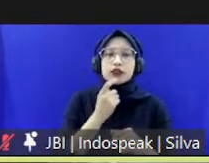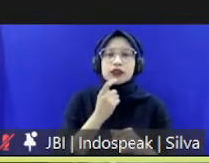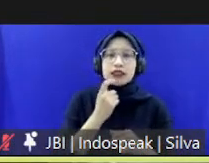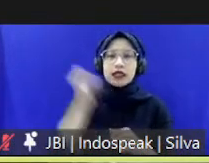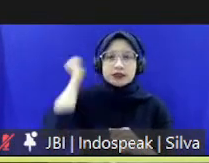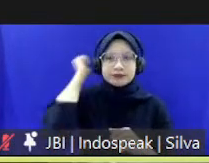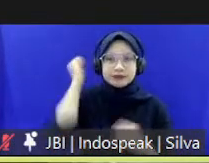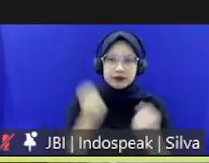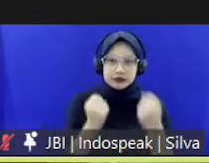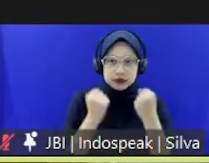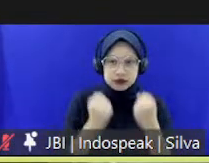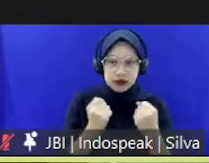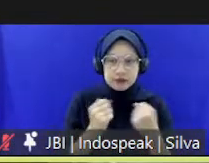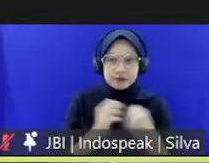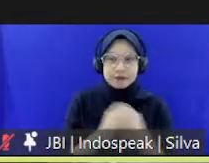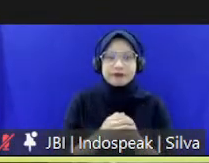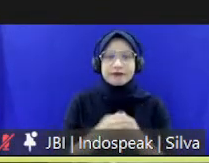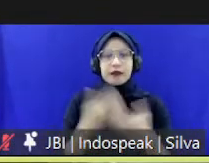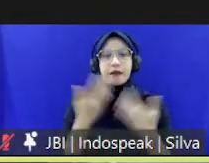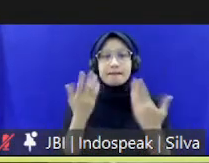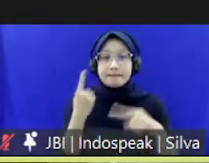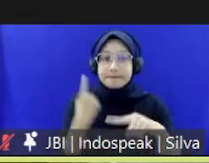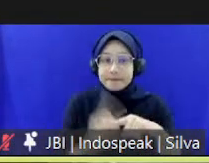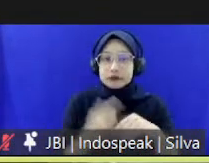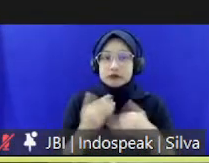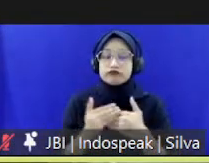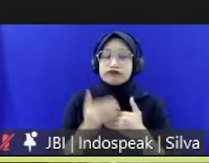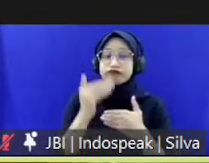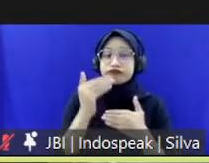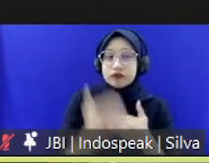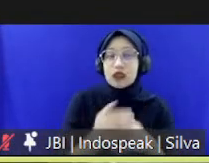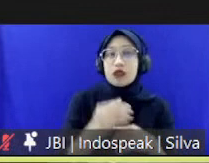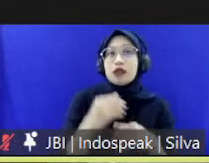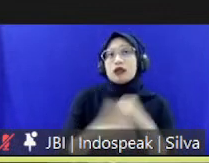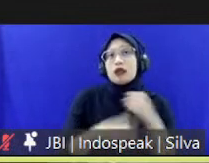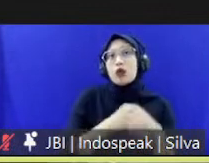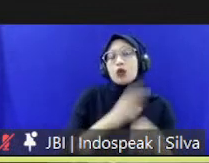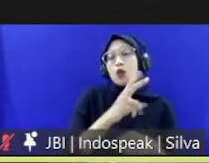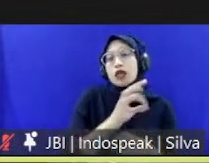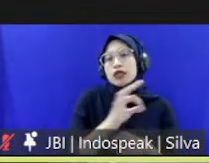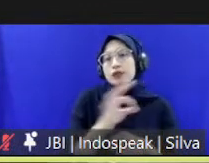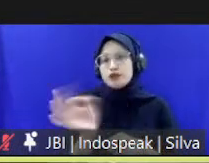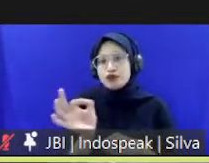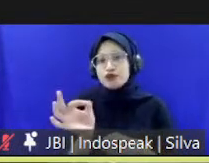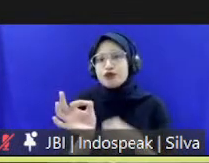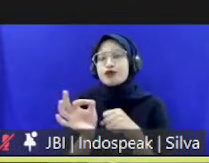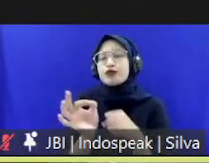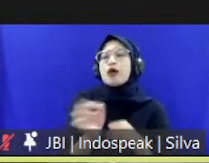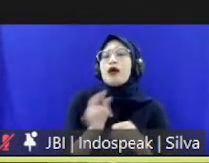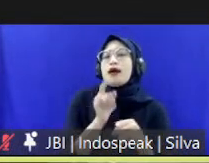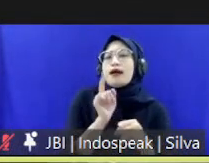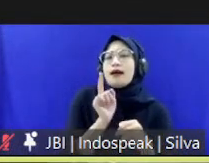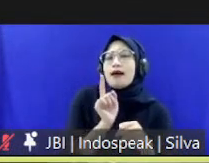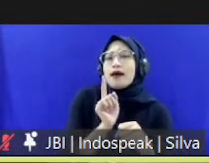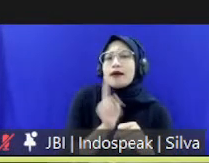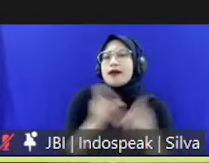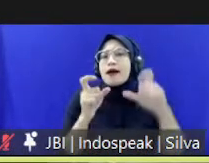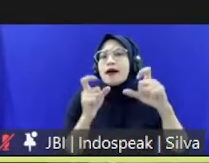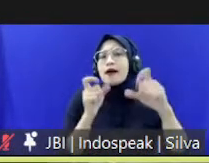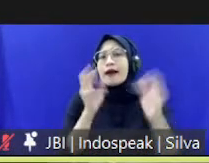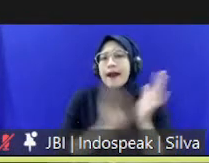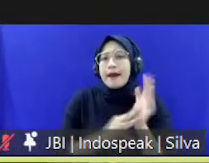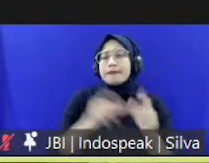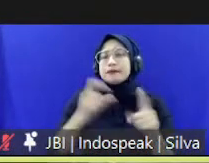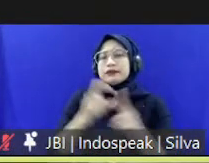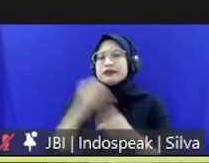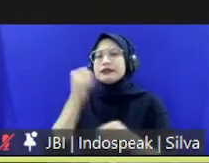is a MDG, Millennium Development Goals, back in 2000. They're trying to highlight the maternal health as the